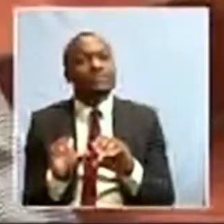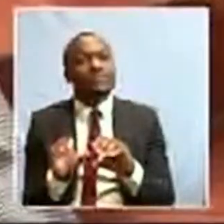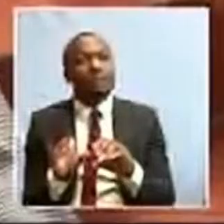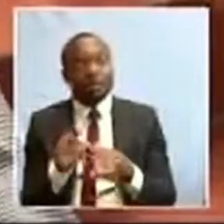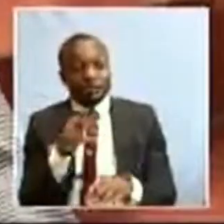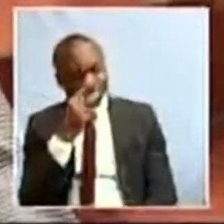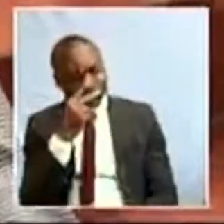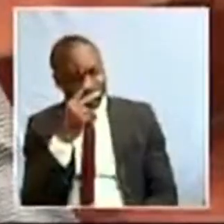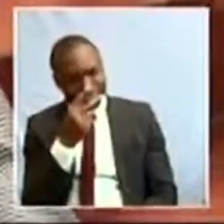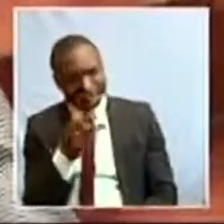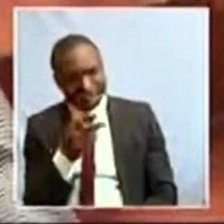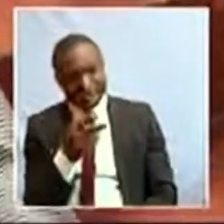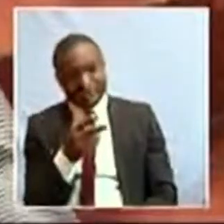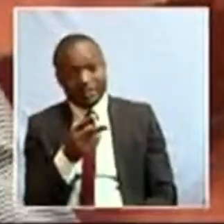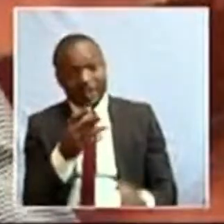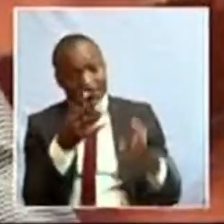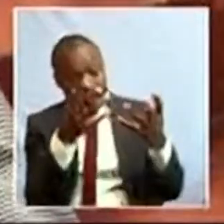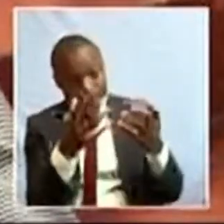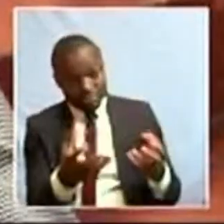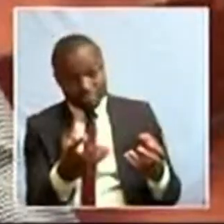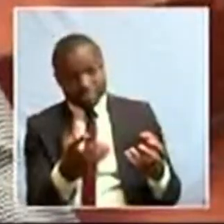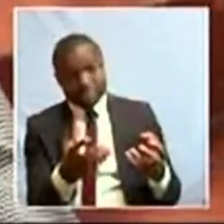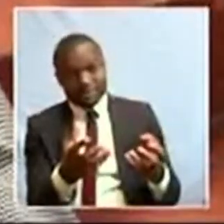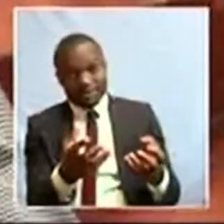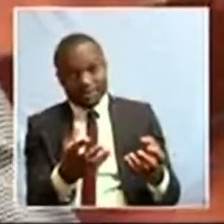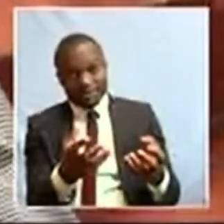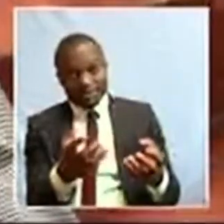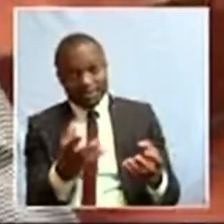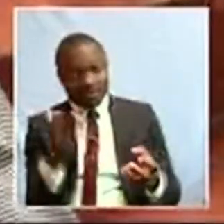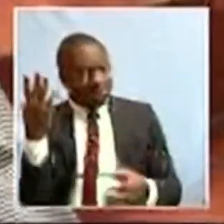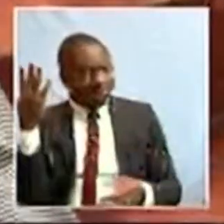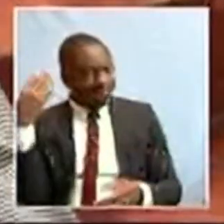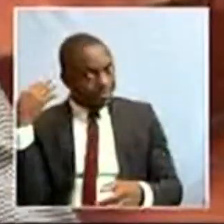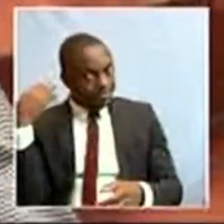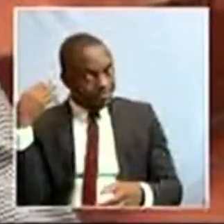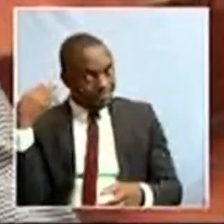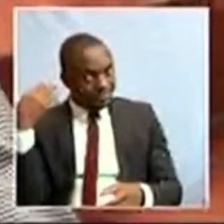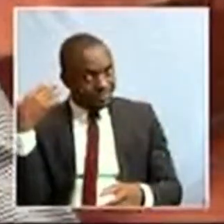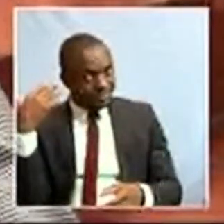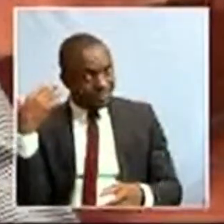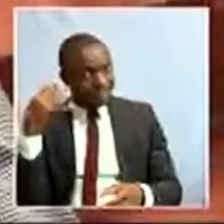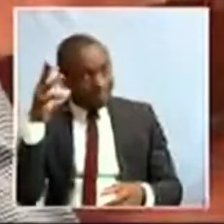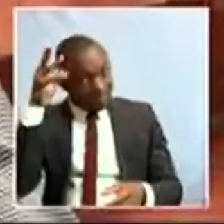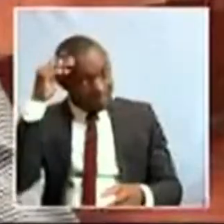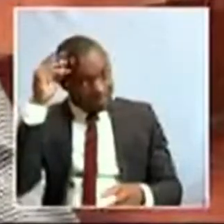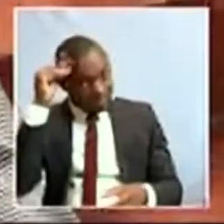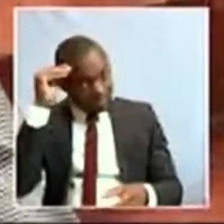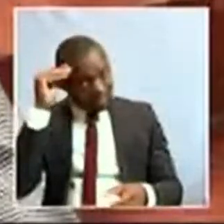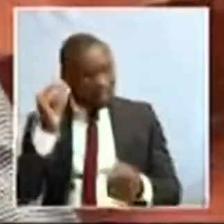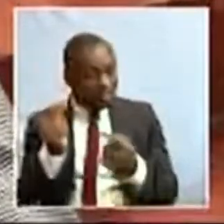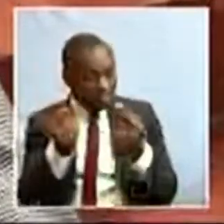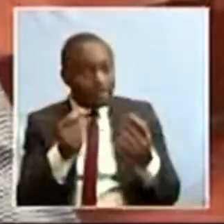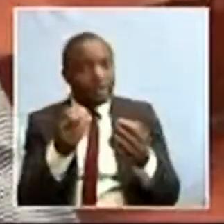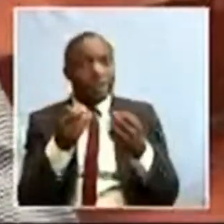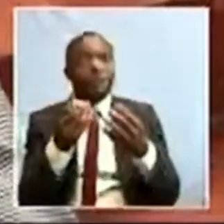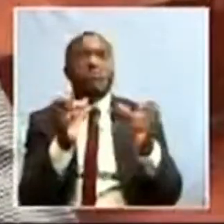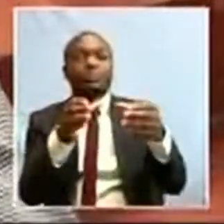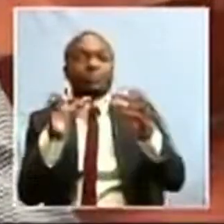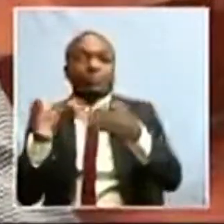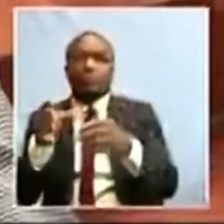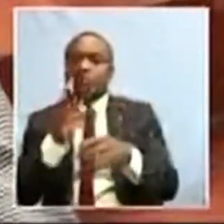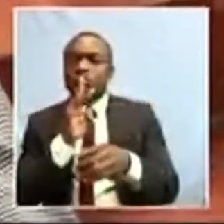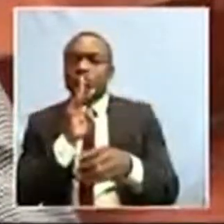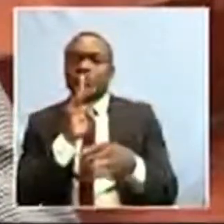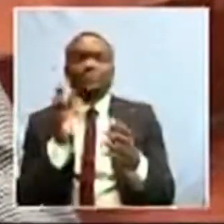looking at the drought that we had in the previous year, I think we experienced a situation whereby most of our communities did not have access to